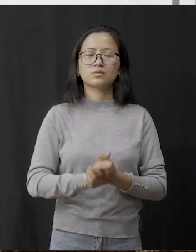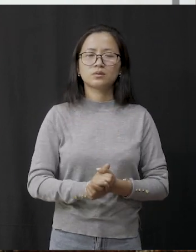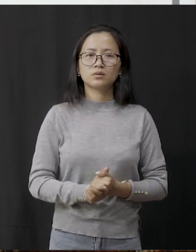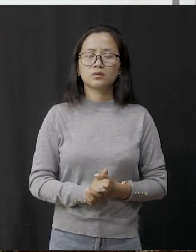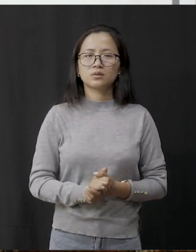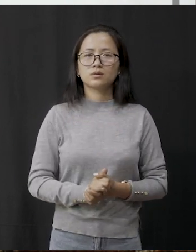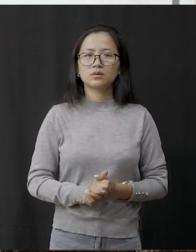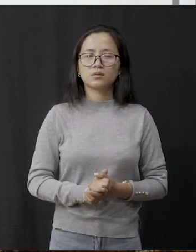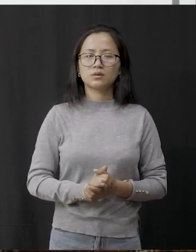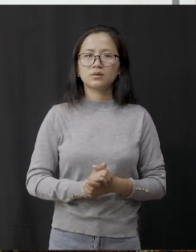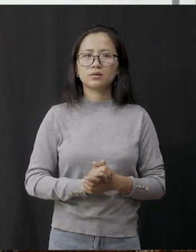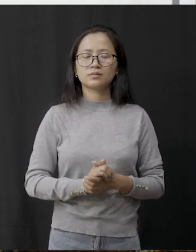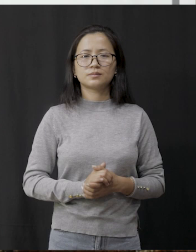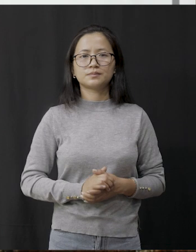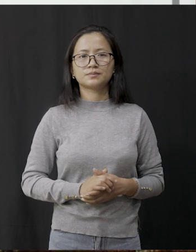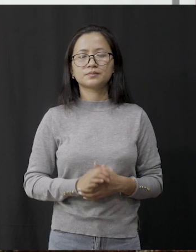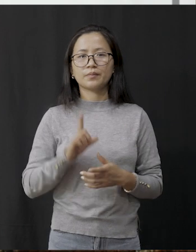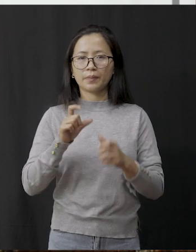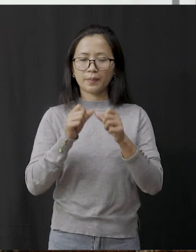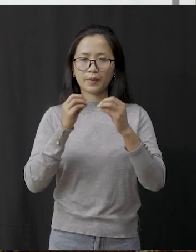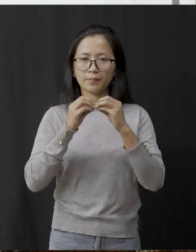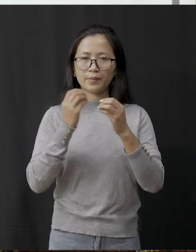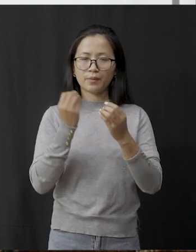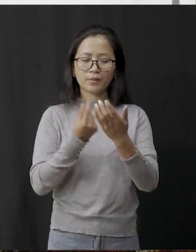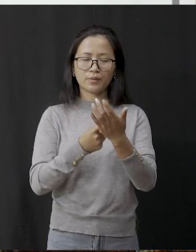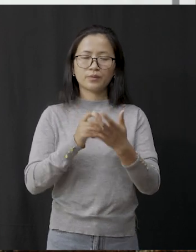CHILD, child labor,